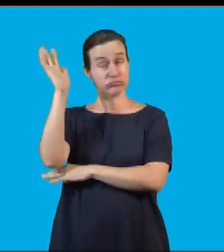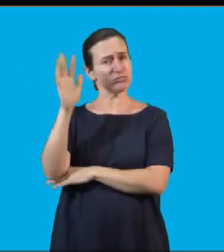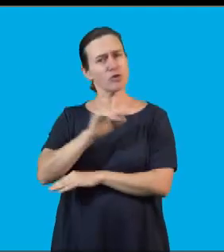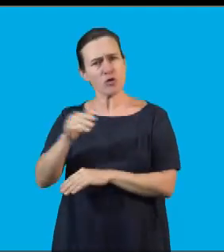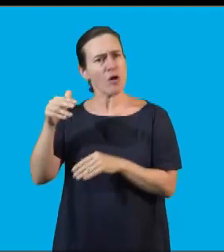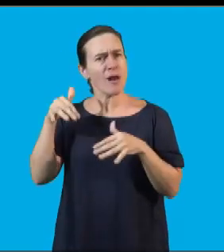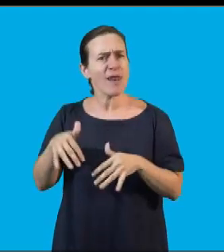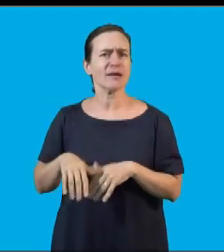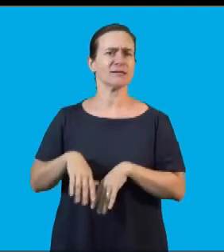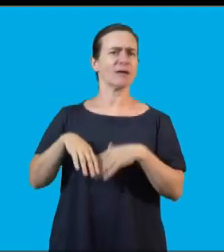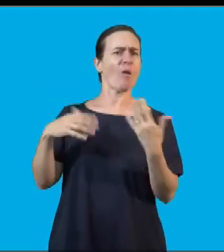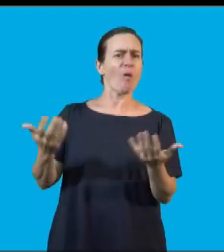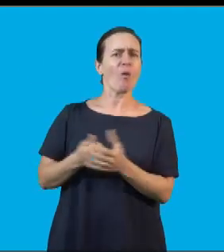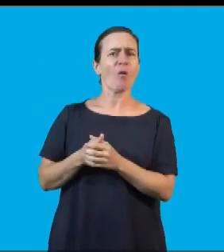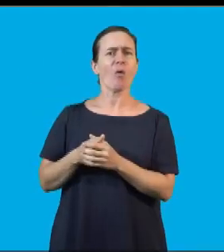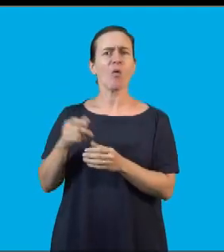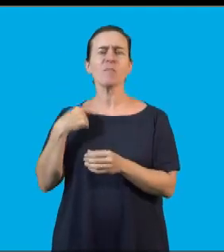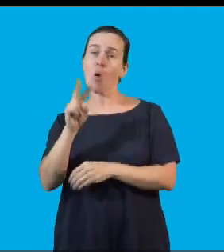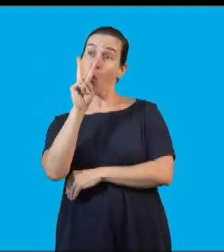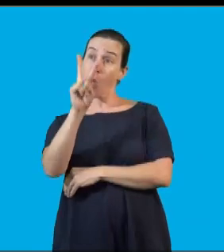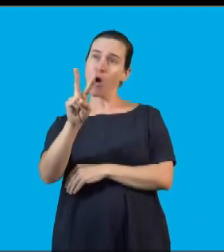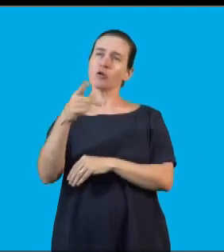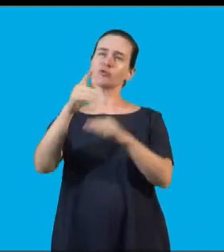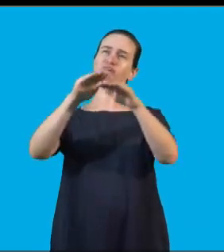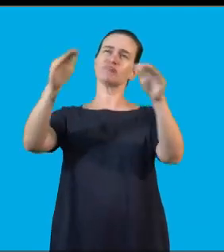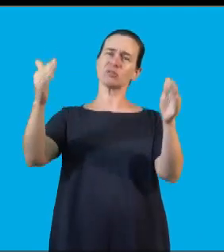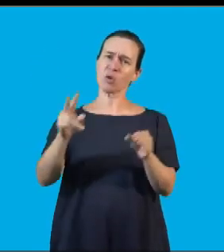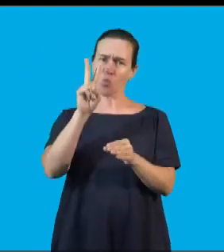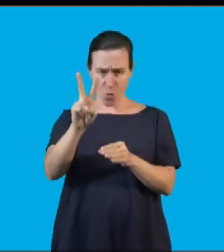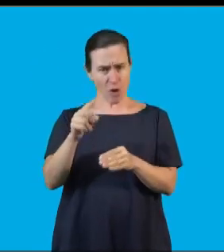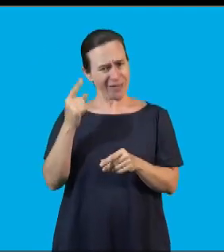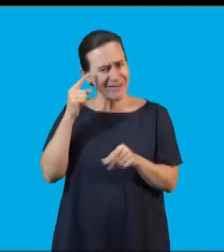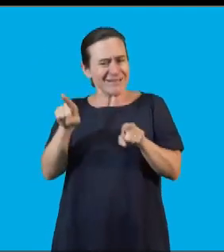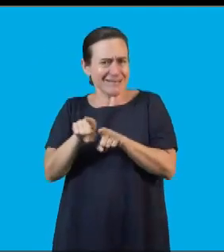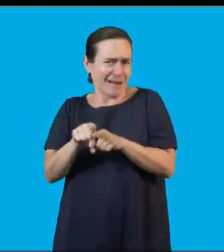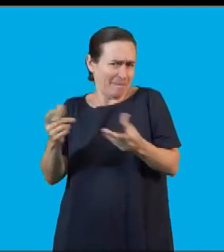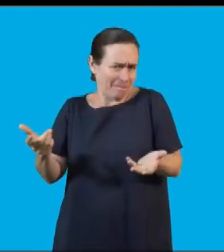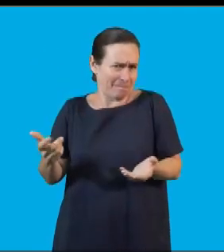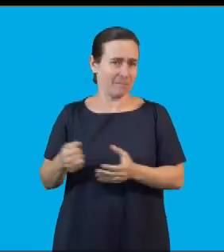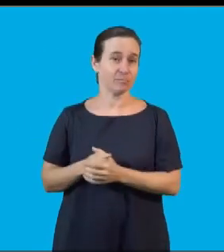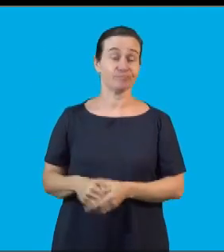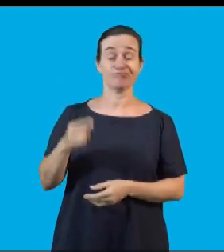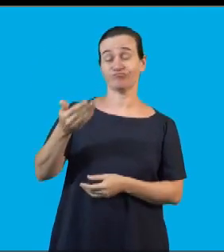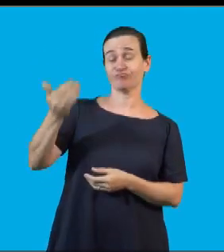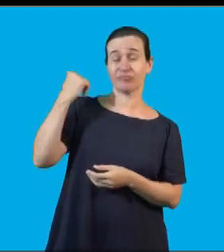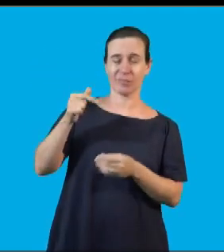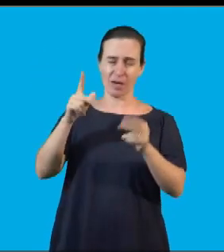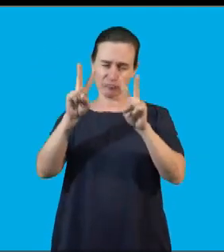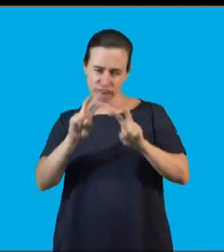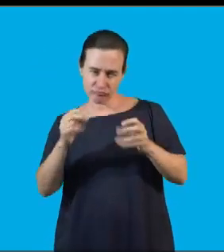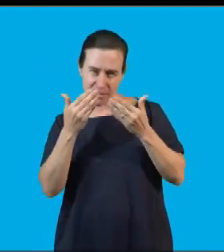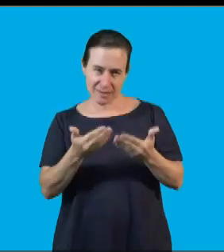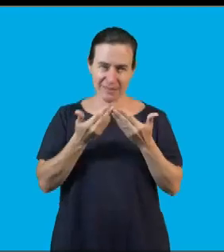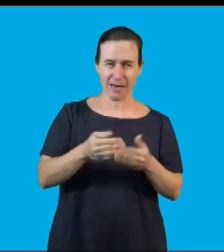considered intellectually inferior to reading the play at home. One study by Beth Rogoski, Associate Professor